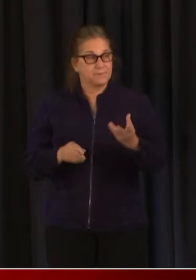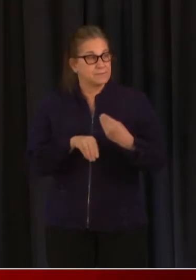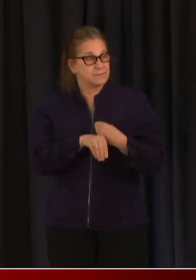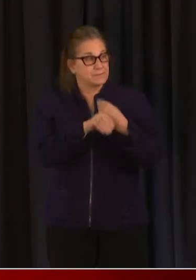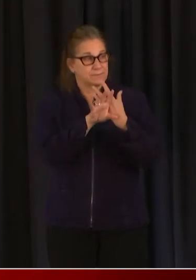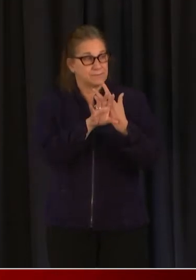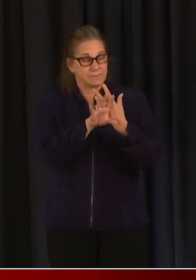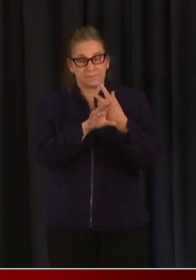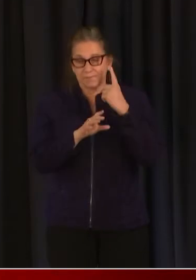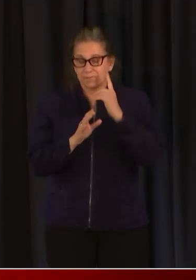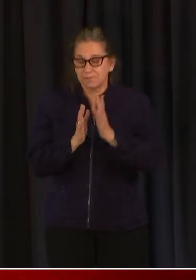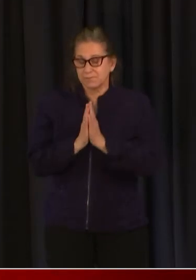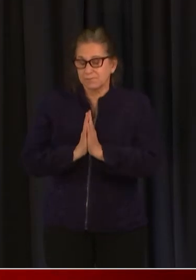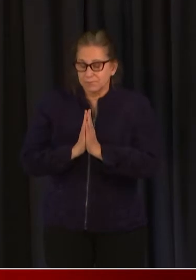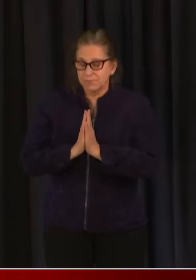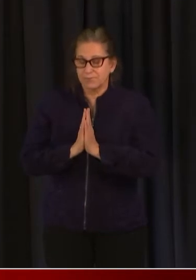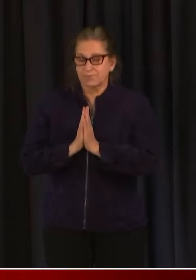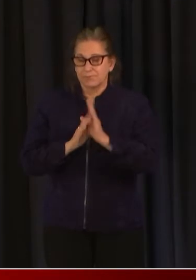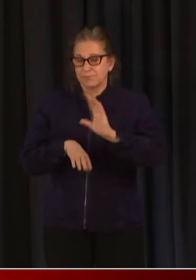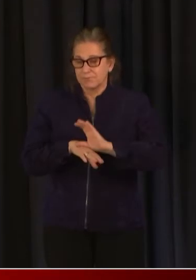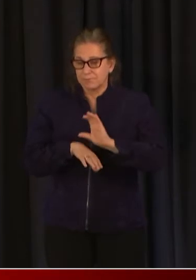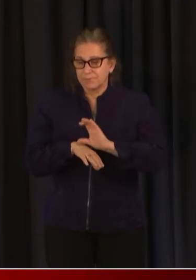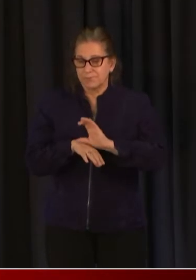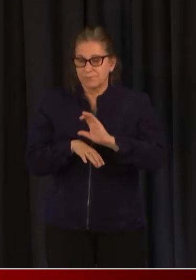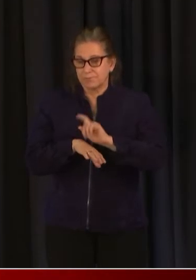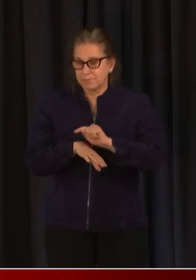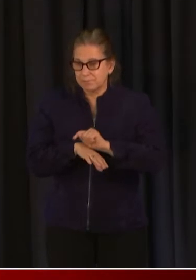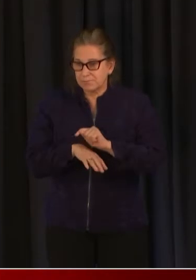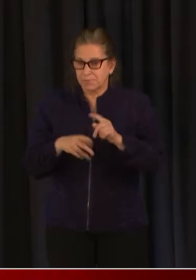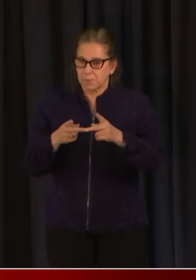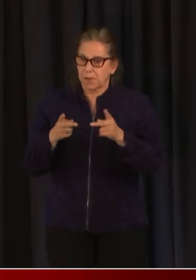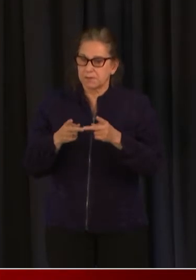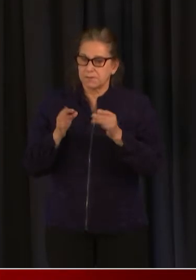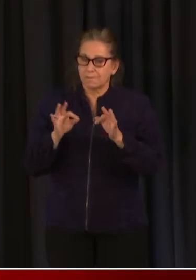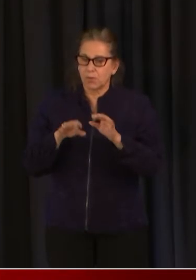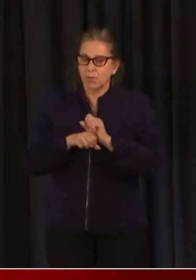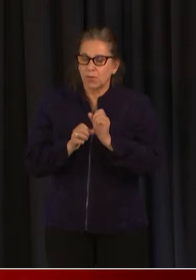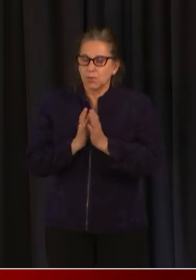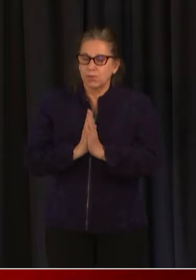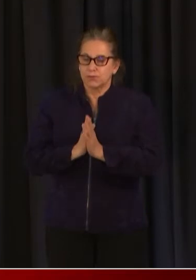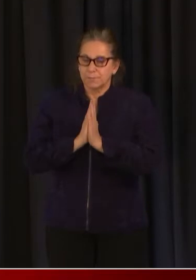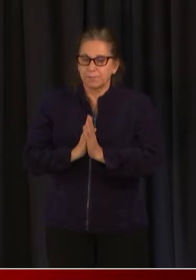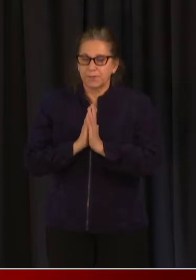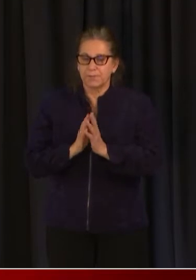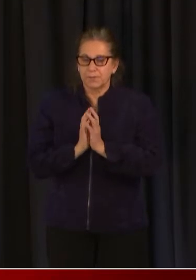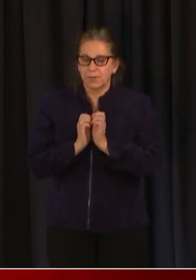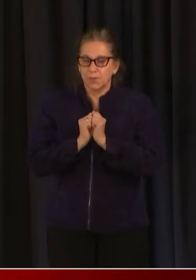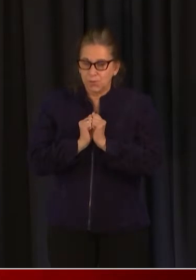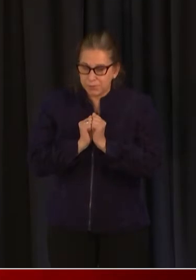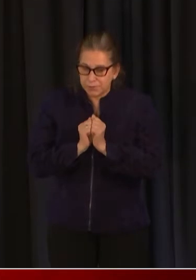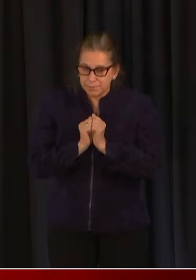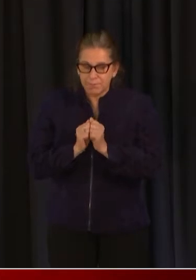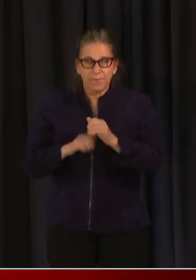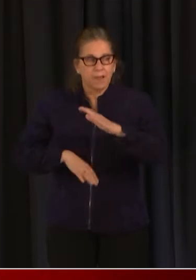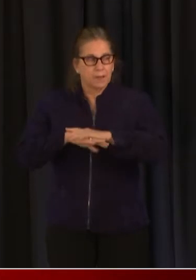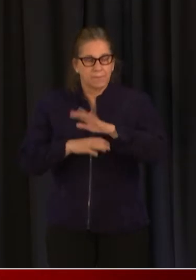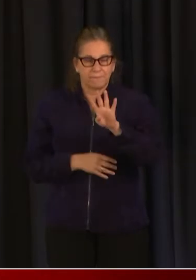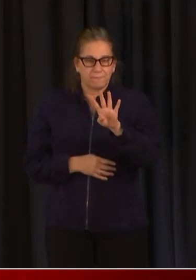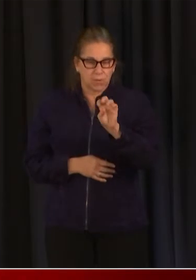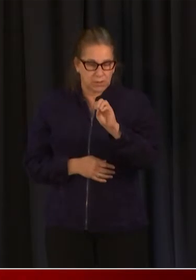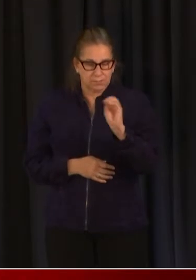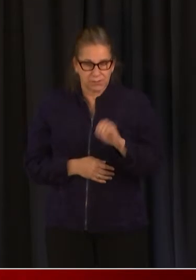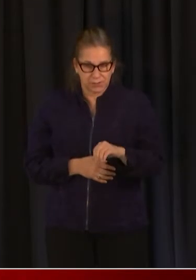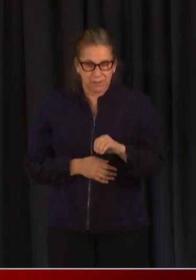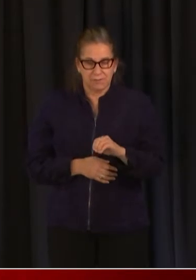worship services. And places of worship, however, may admit up to 40% of their capacity for